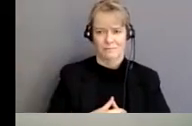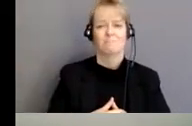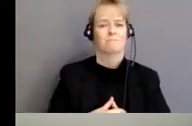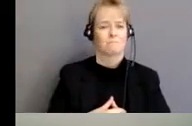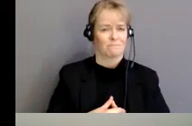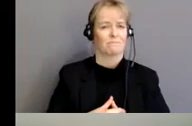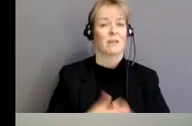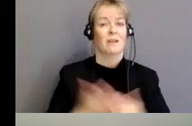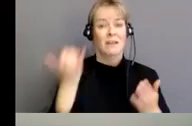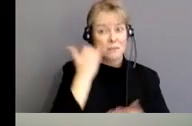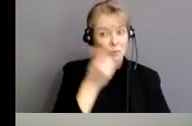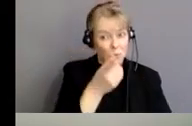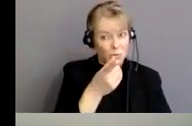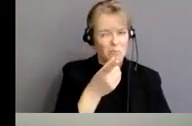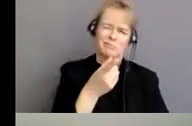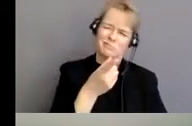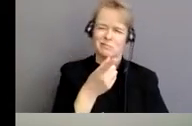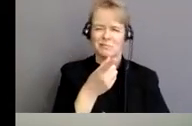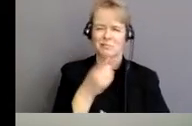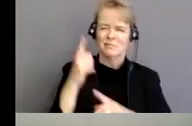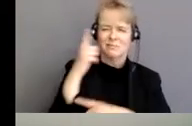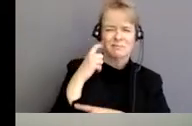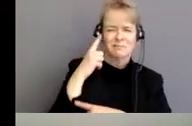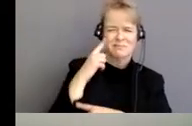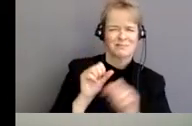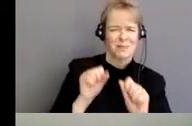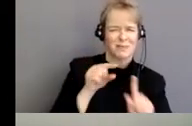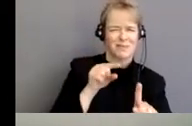So if you suspect a scam, please let us know.